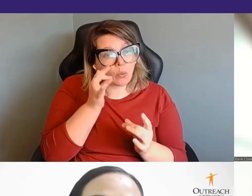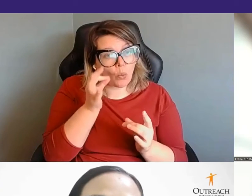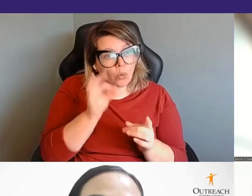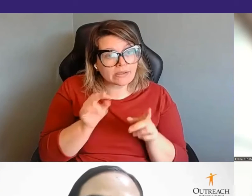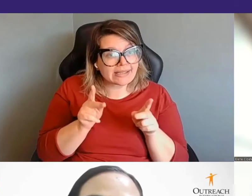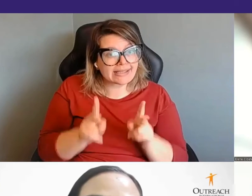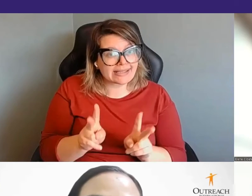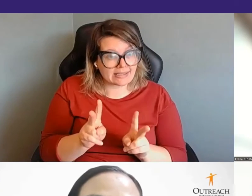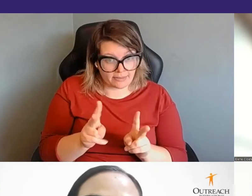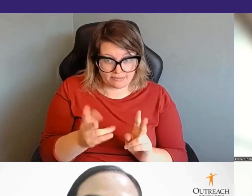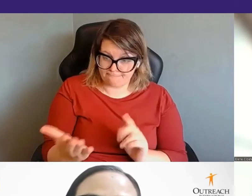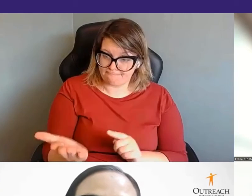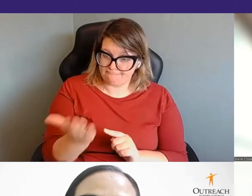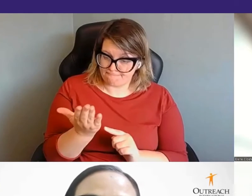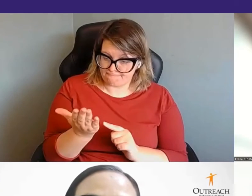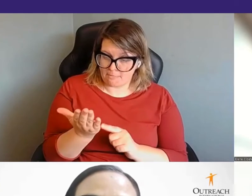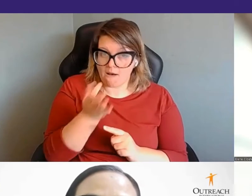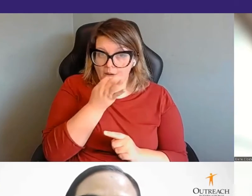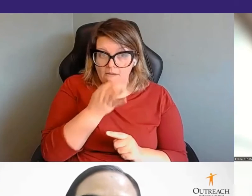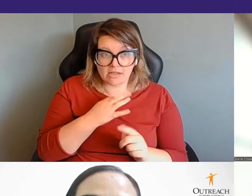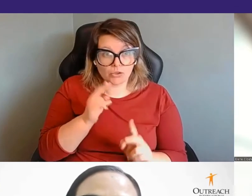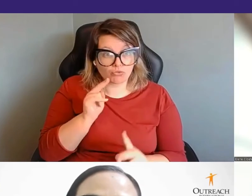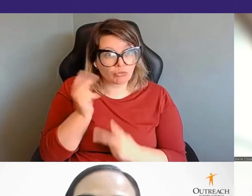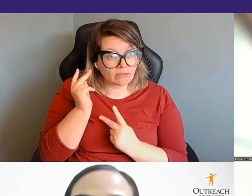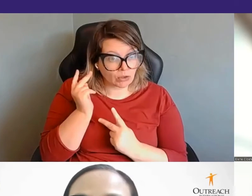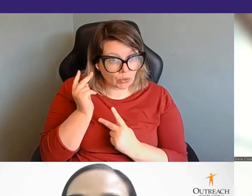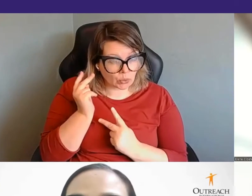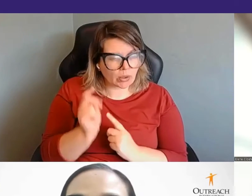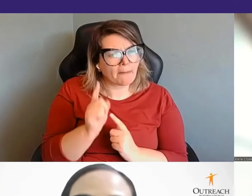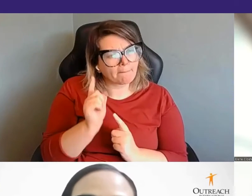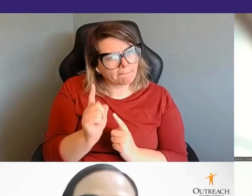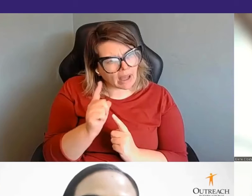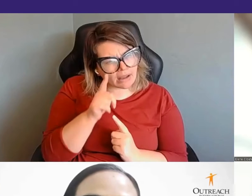that came our way for review. But most of the